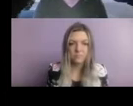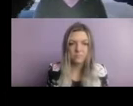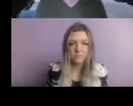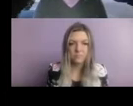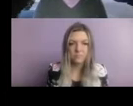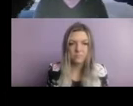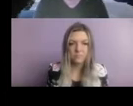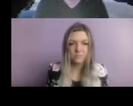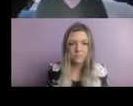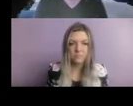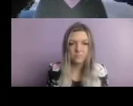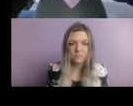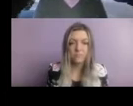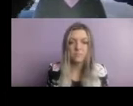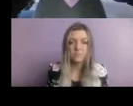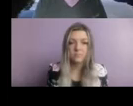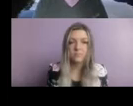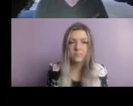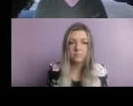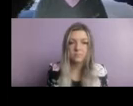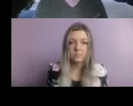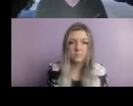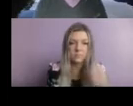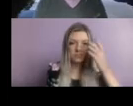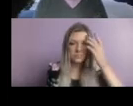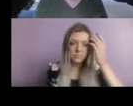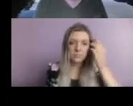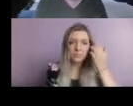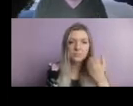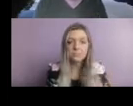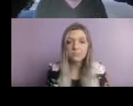August 17th is considered incomplete. So it might not be